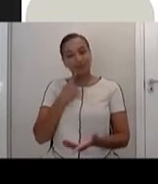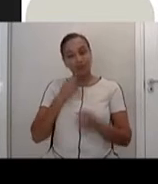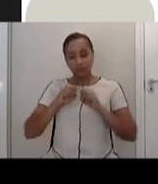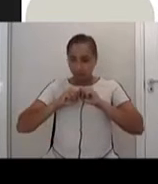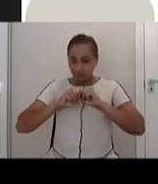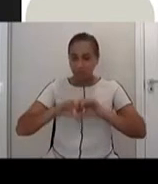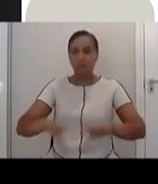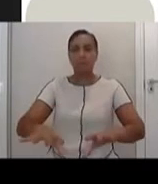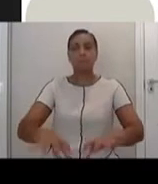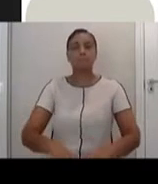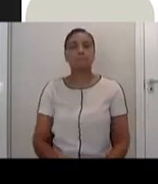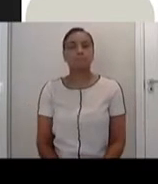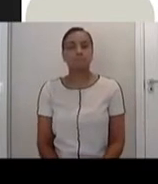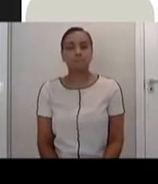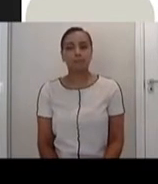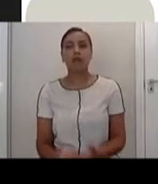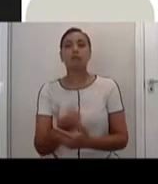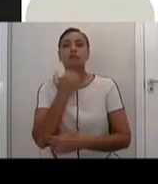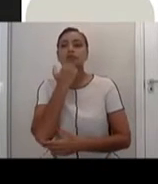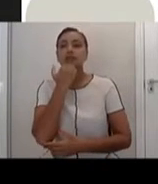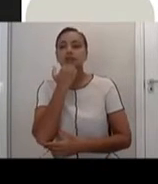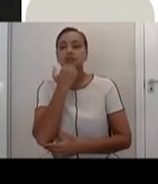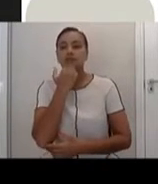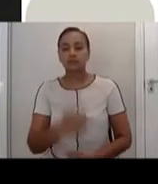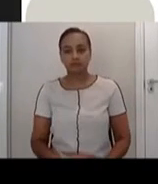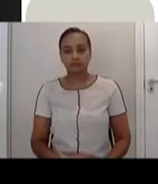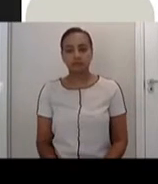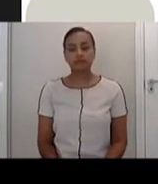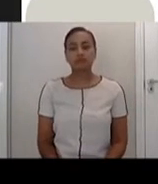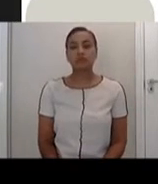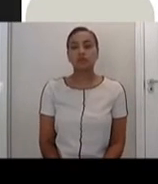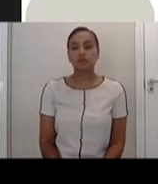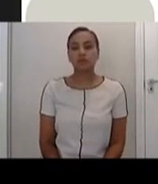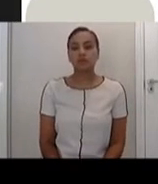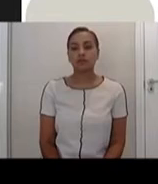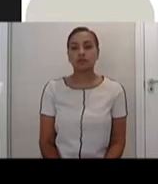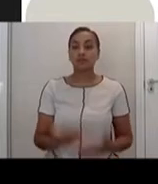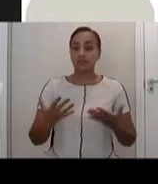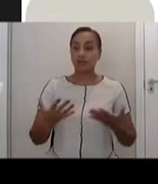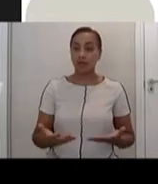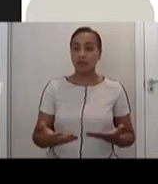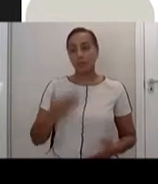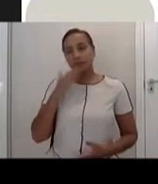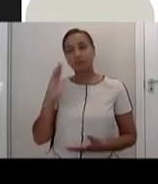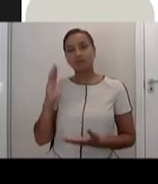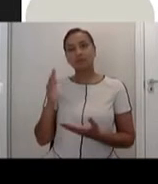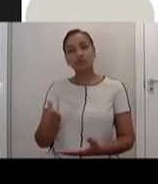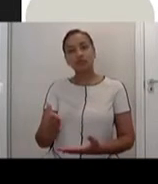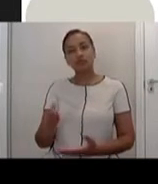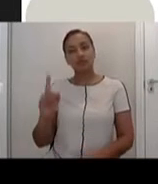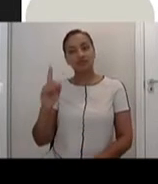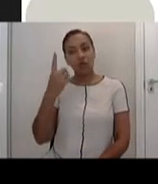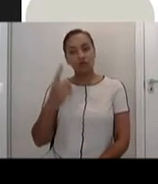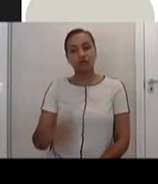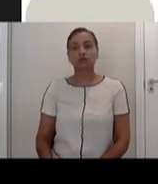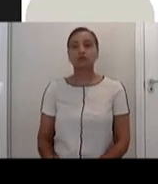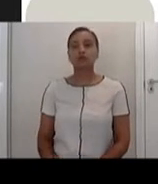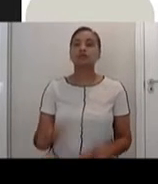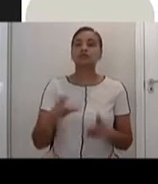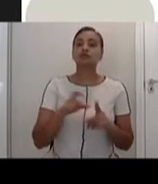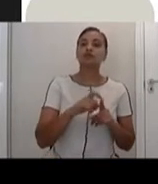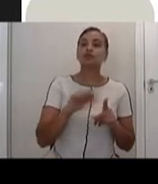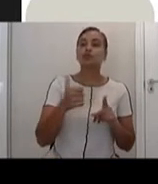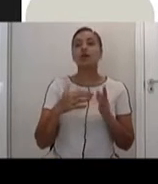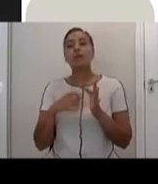right time. So without further ado, I will ask you to introduce yourselves, but we've got Dudu, Mark,